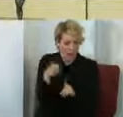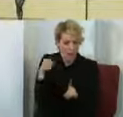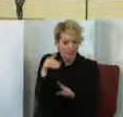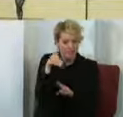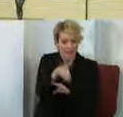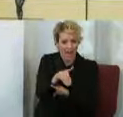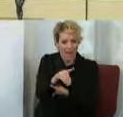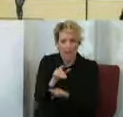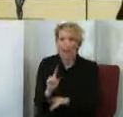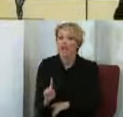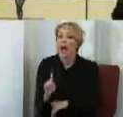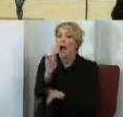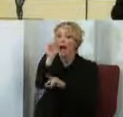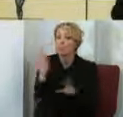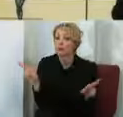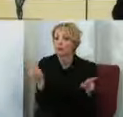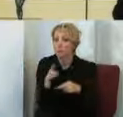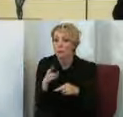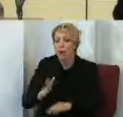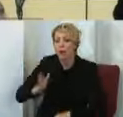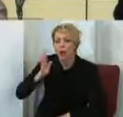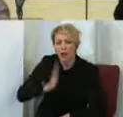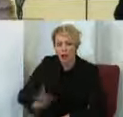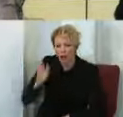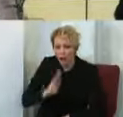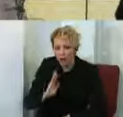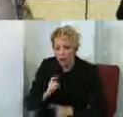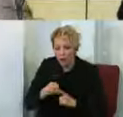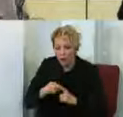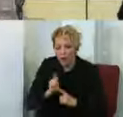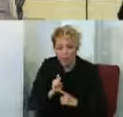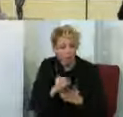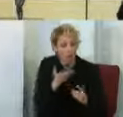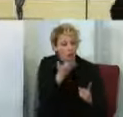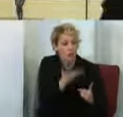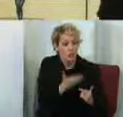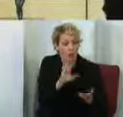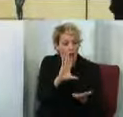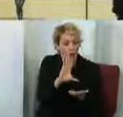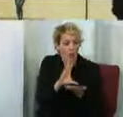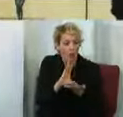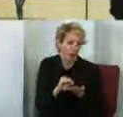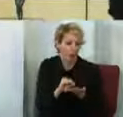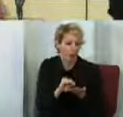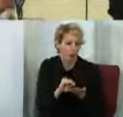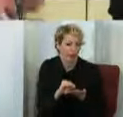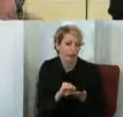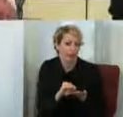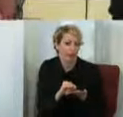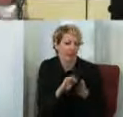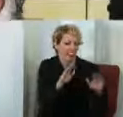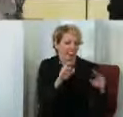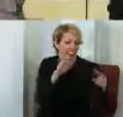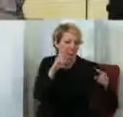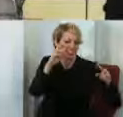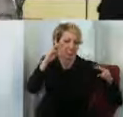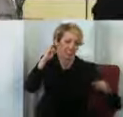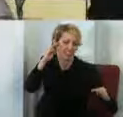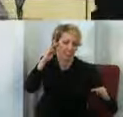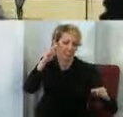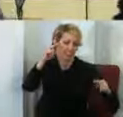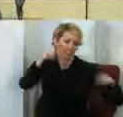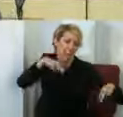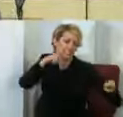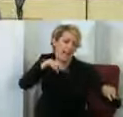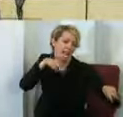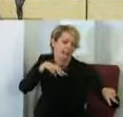that night in that upper room, that transformation from you are less than, you are in